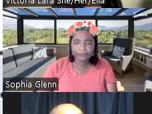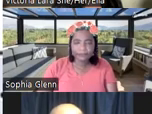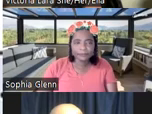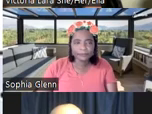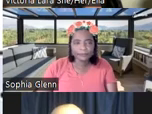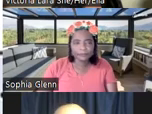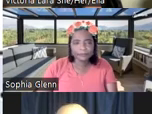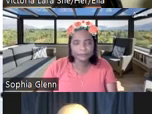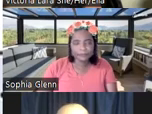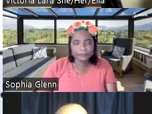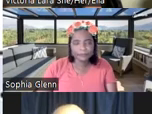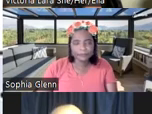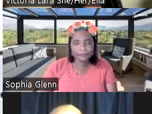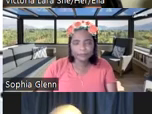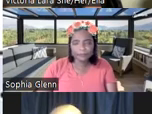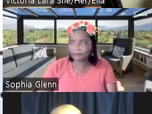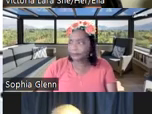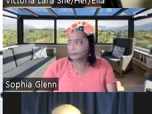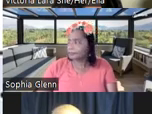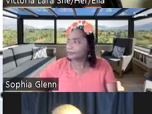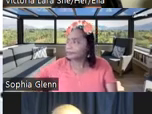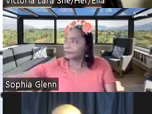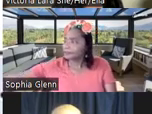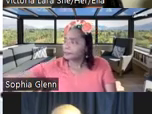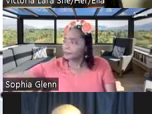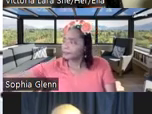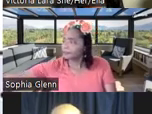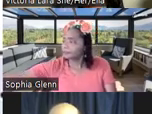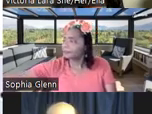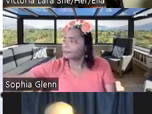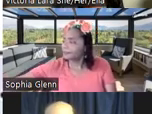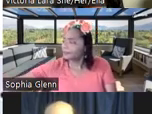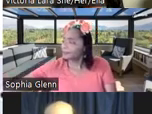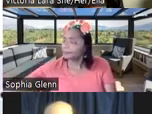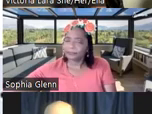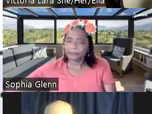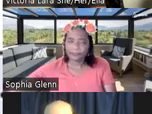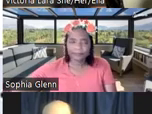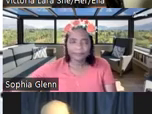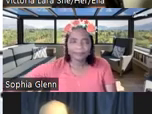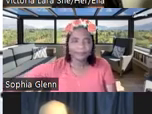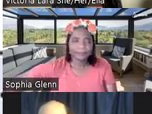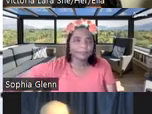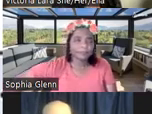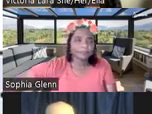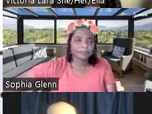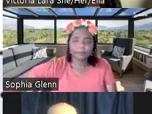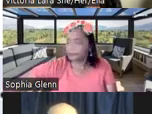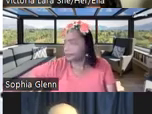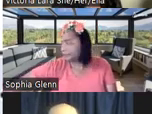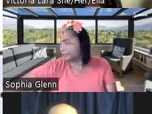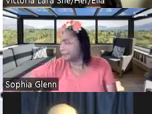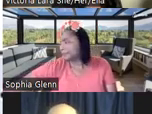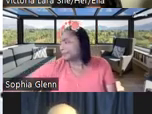the plentiful natural resources of the area for the last 11,000 years. We want to recognize that